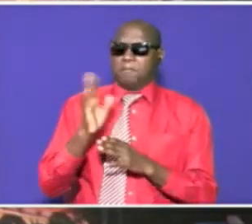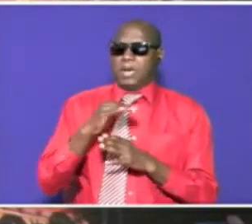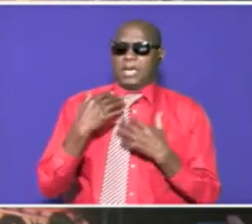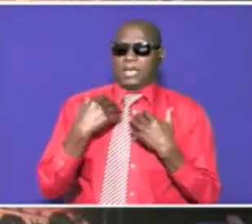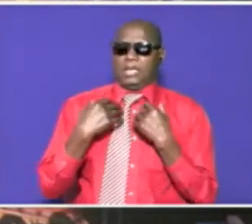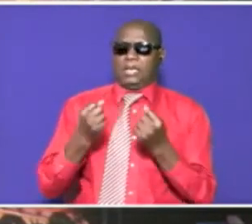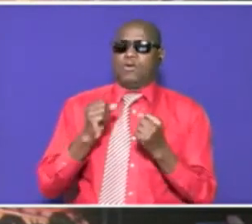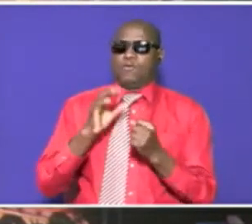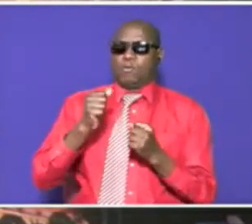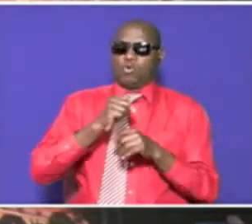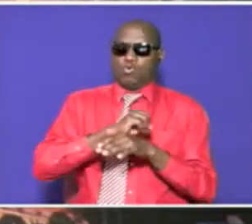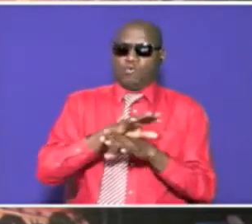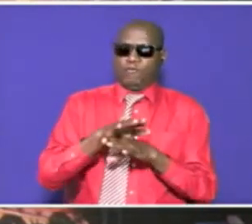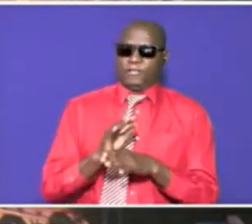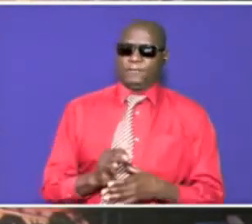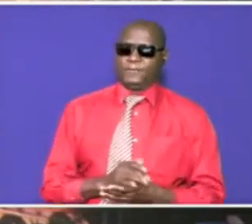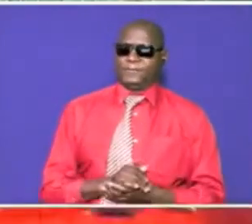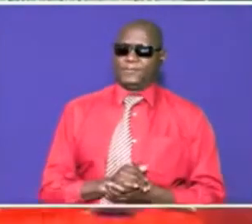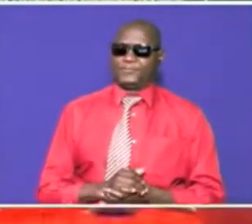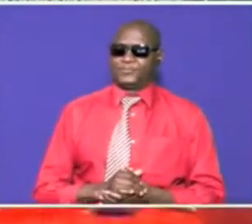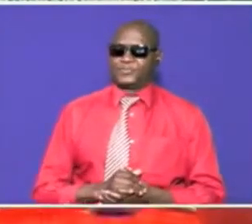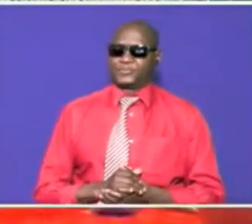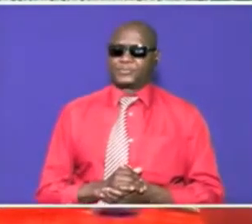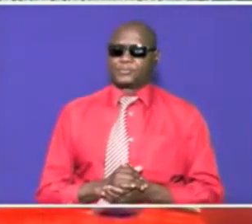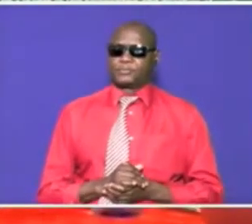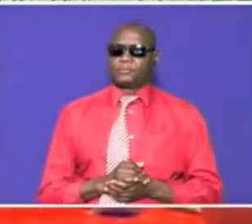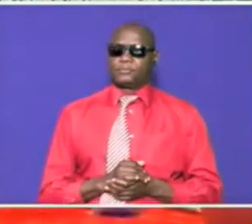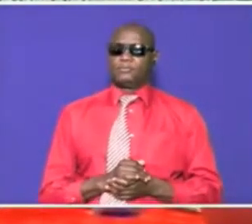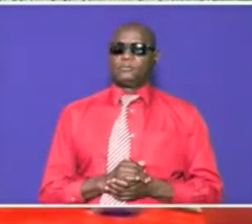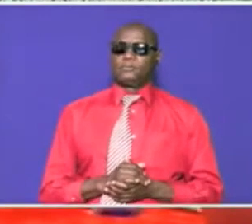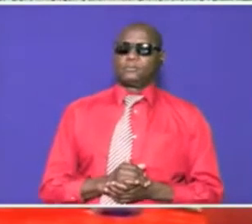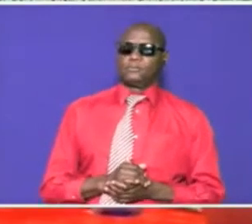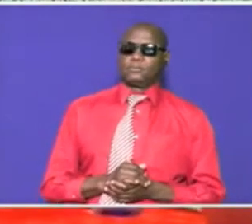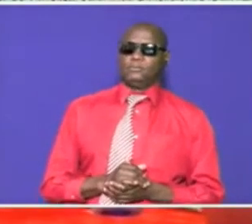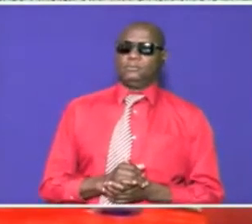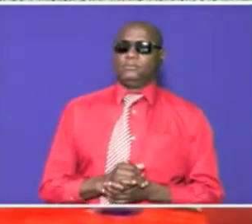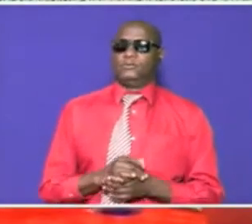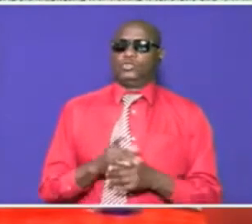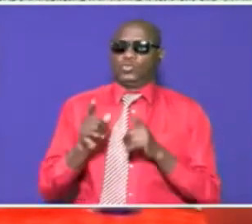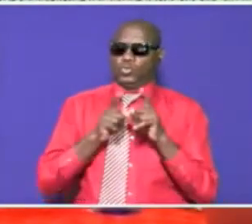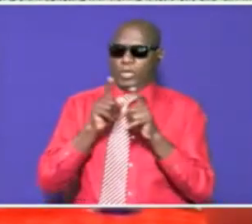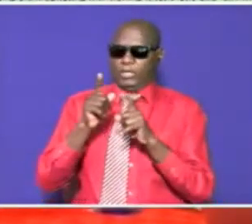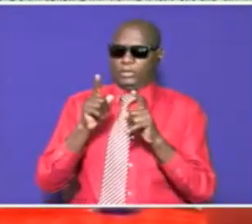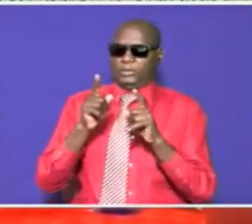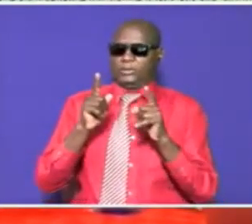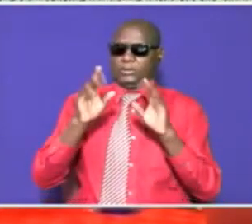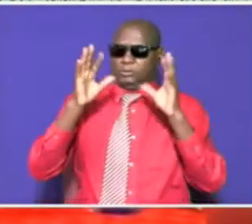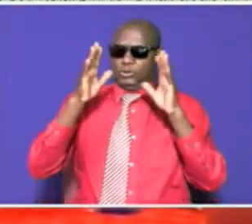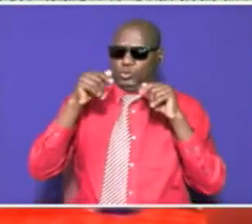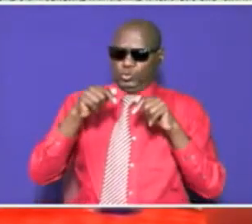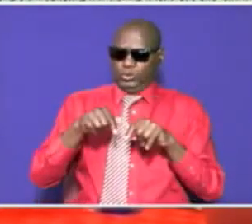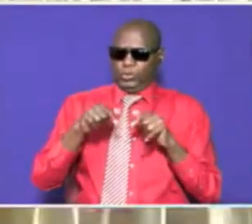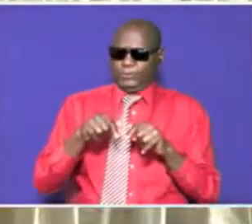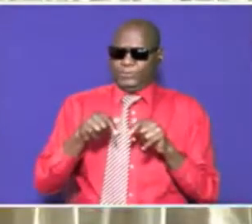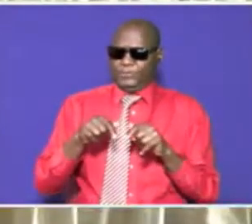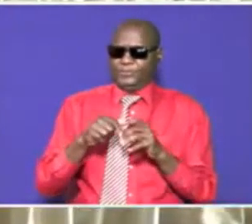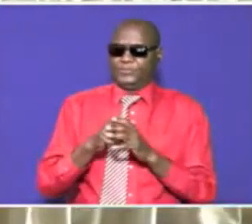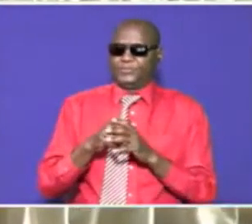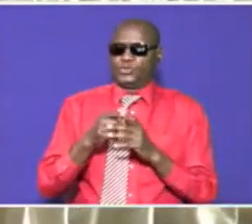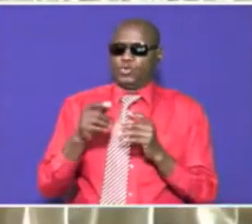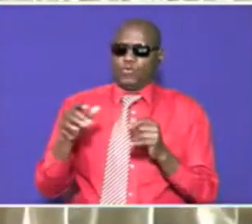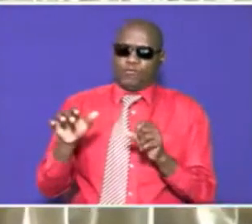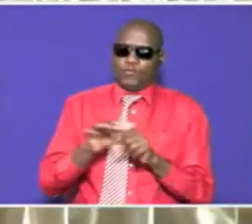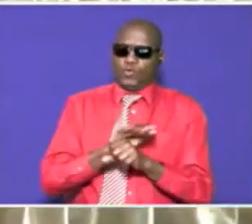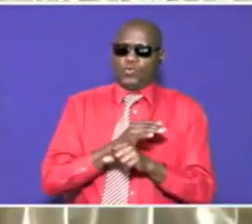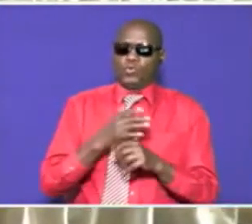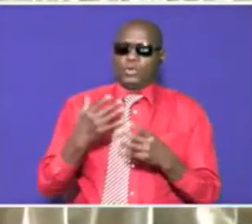crisis. Alice Diana with more details. Marking World Tourism Day today, the tourism sector is reportedly on the path to full